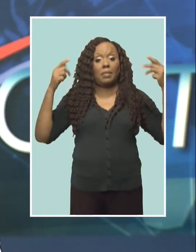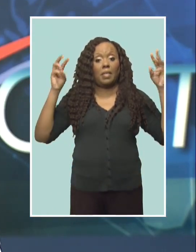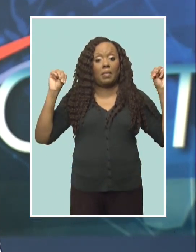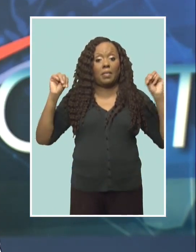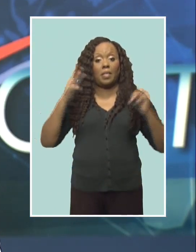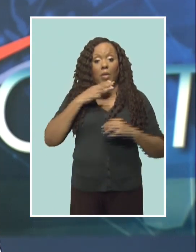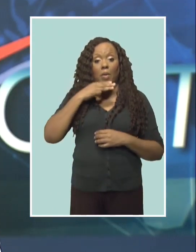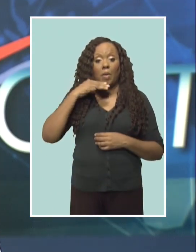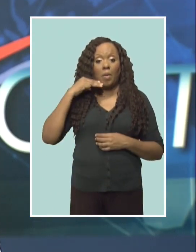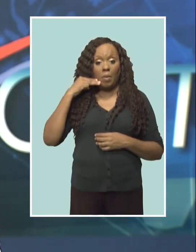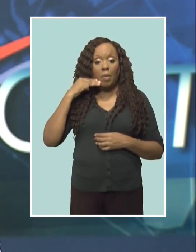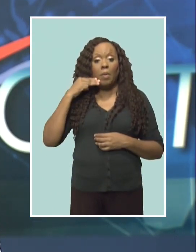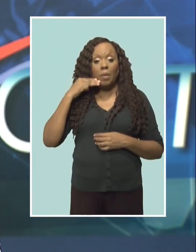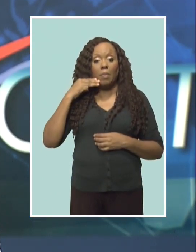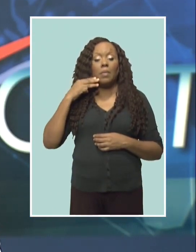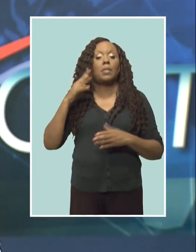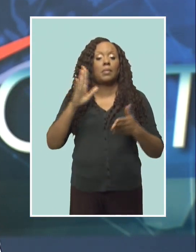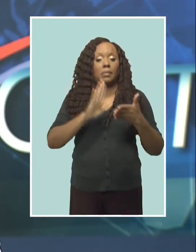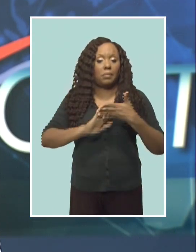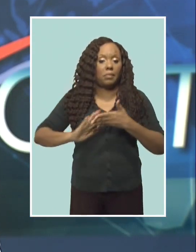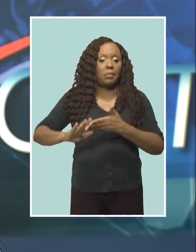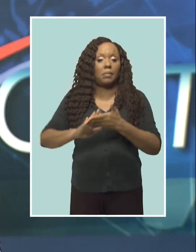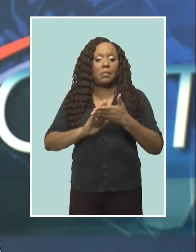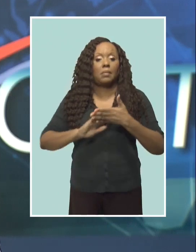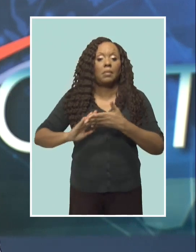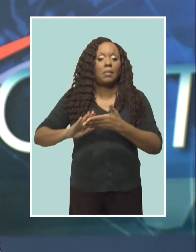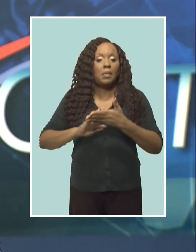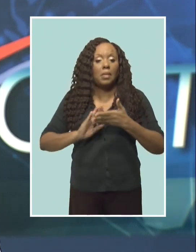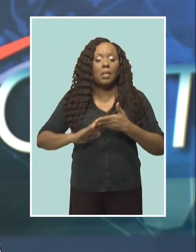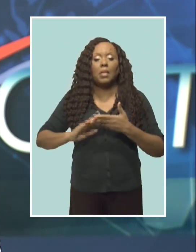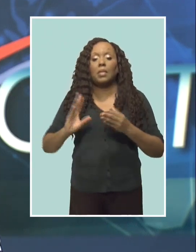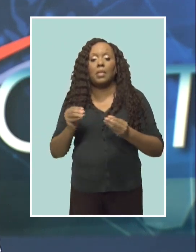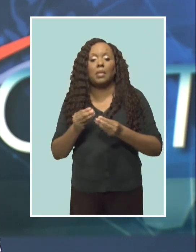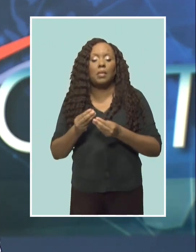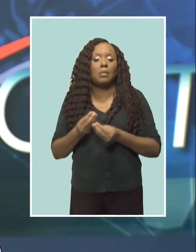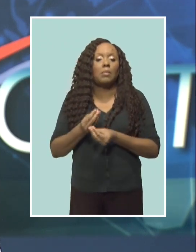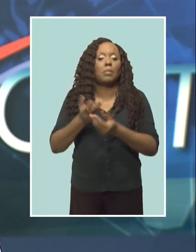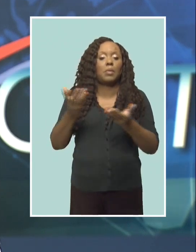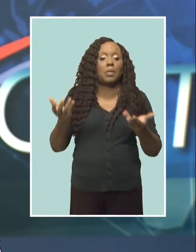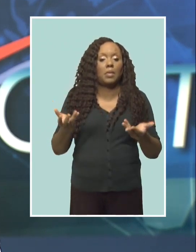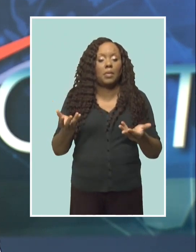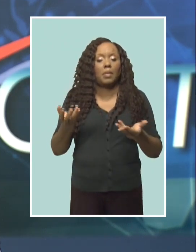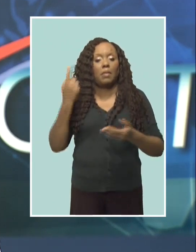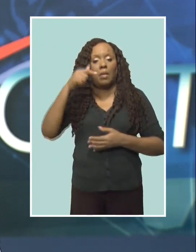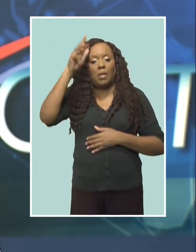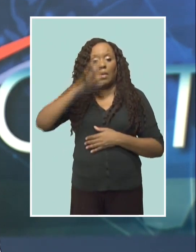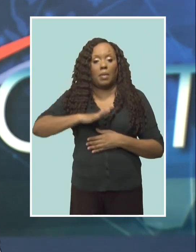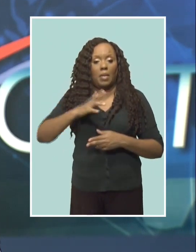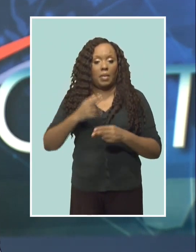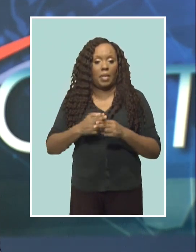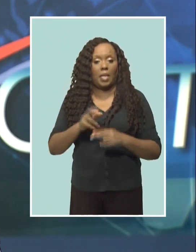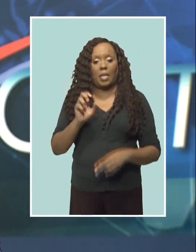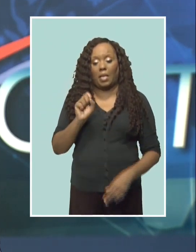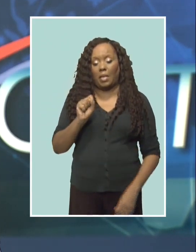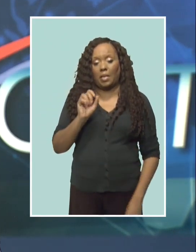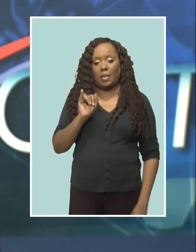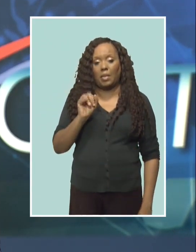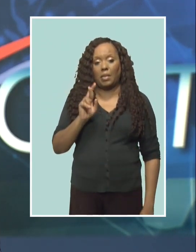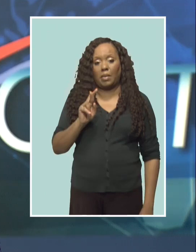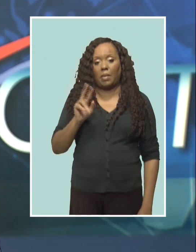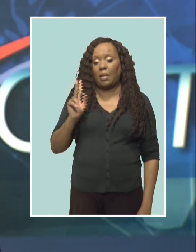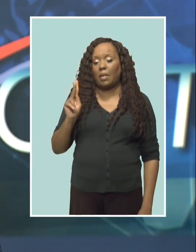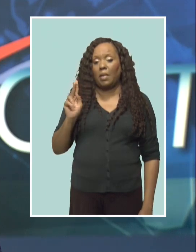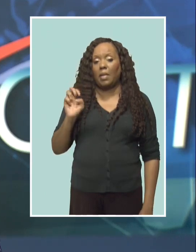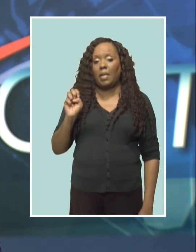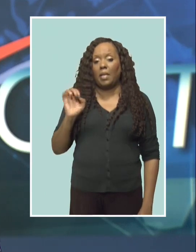Mia Motley has hailed what she calls the seminal contribution of the late Sir Keith Hunt to Barbadian and regional